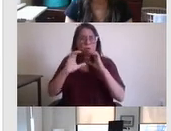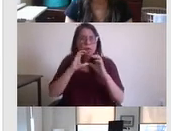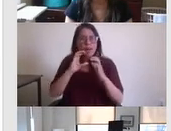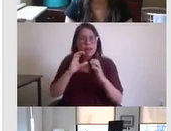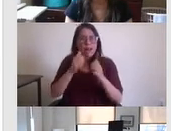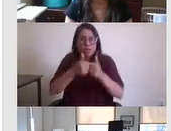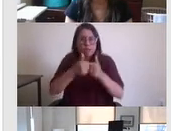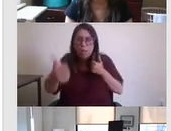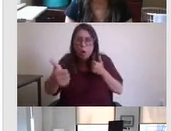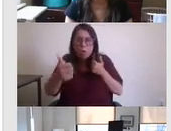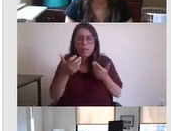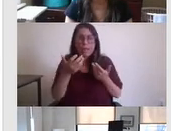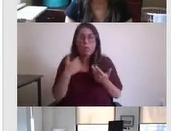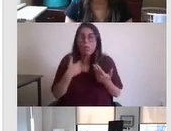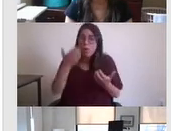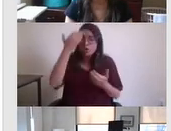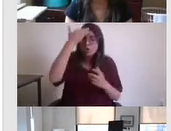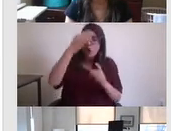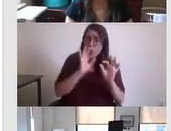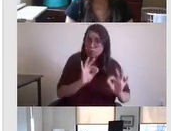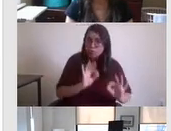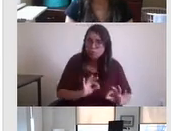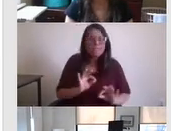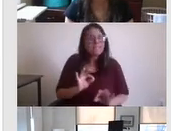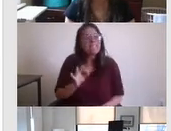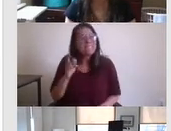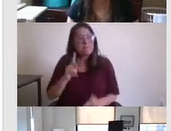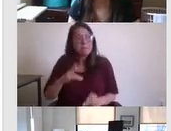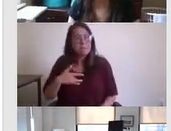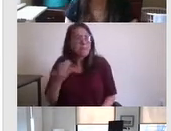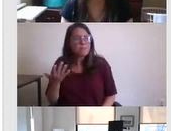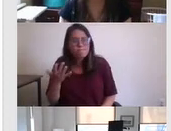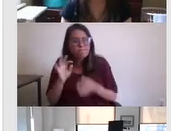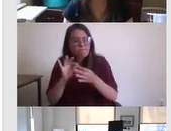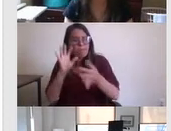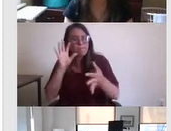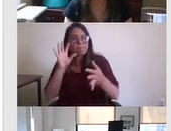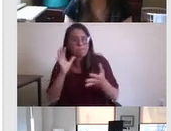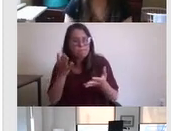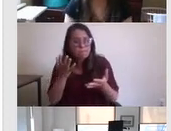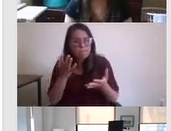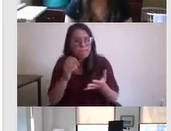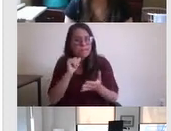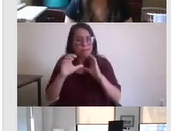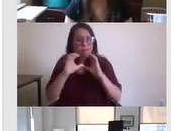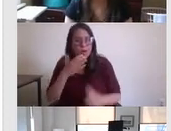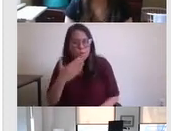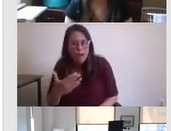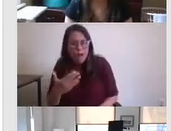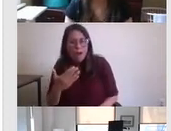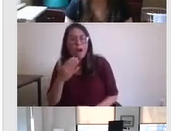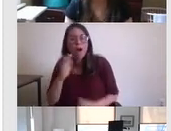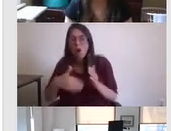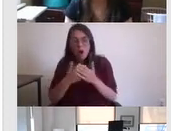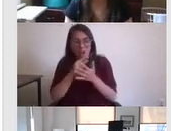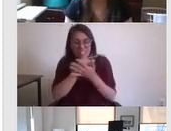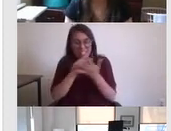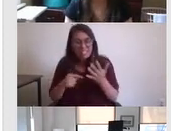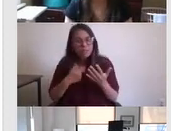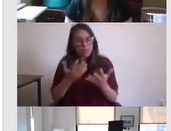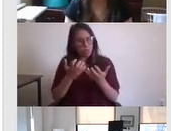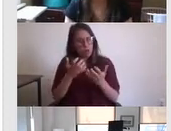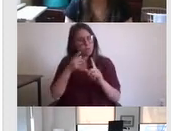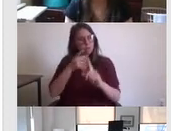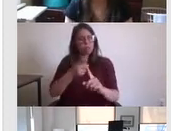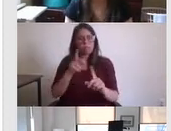that well, where individuals don't feel as connected. What can we do to help folks feel more connected